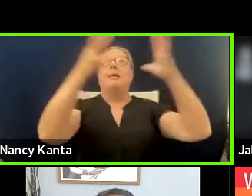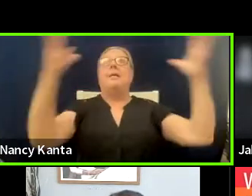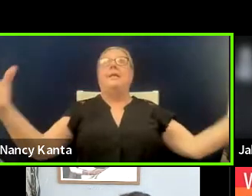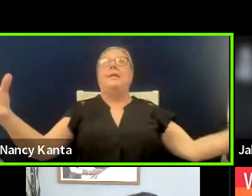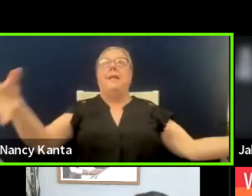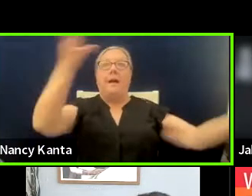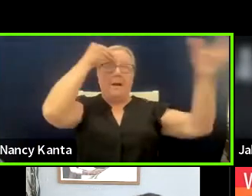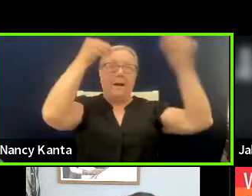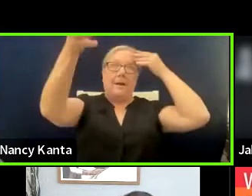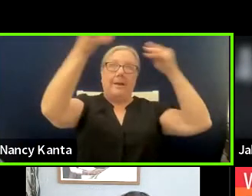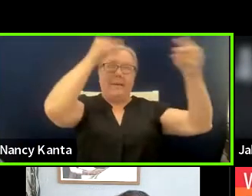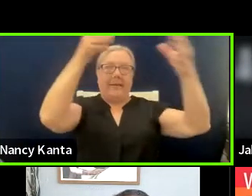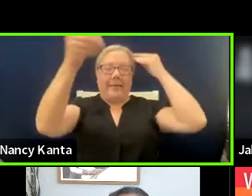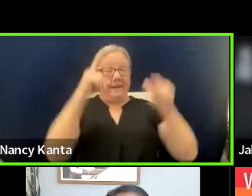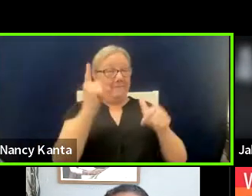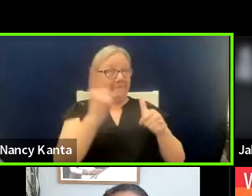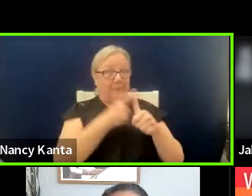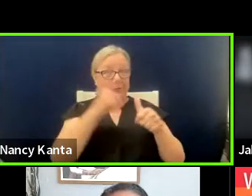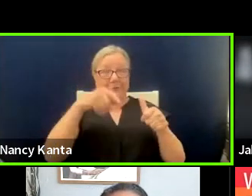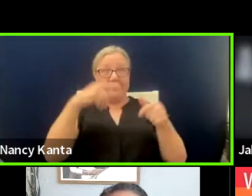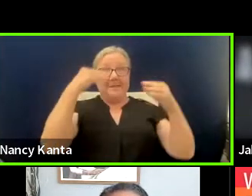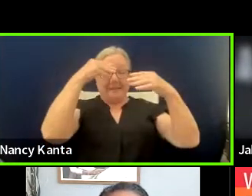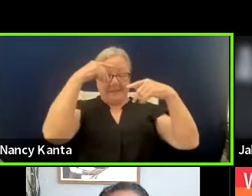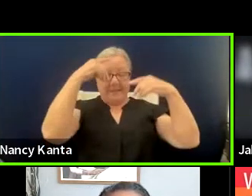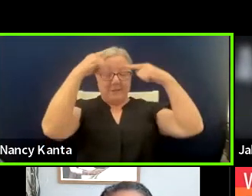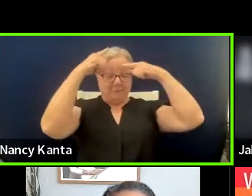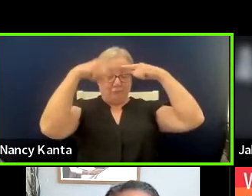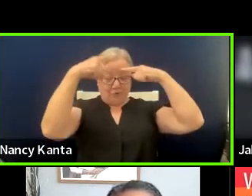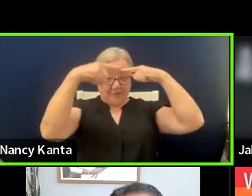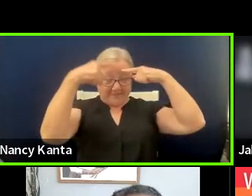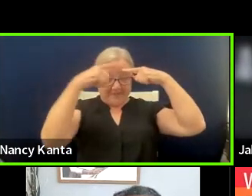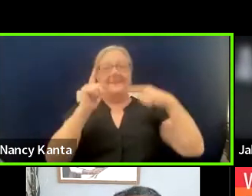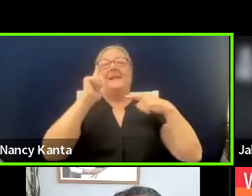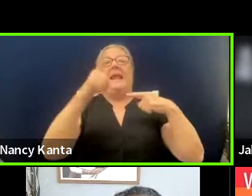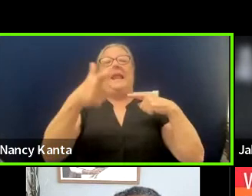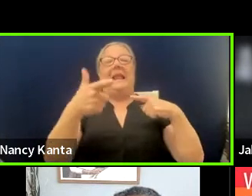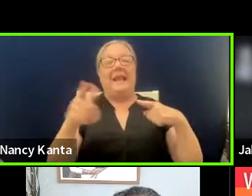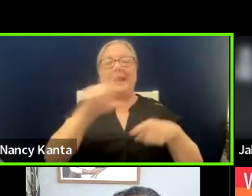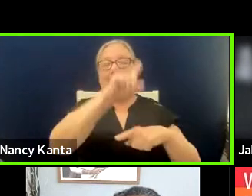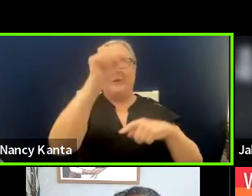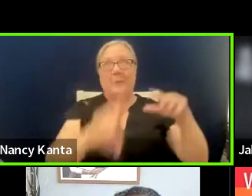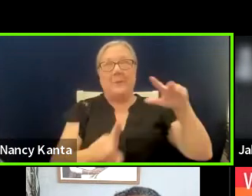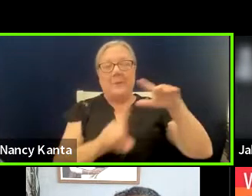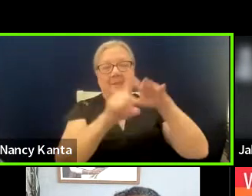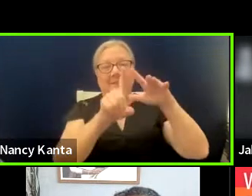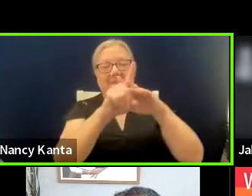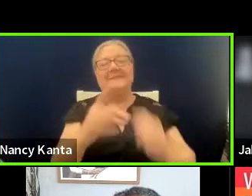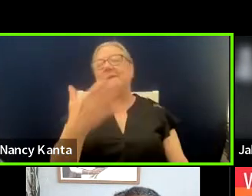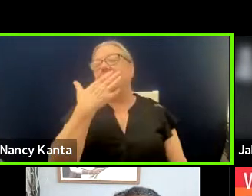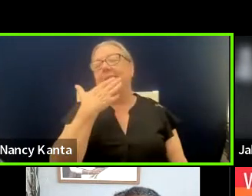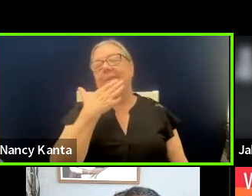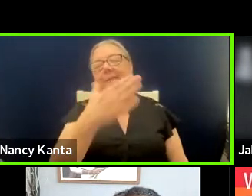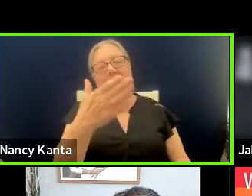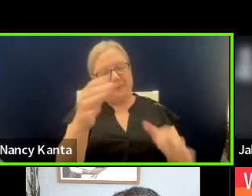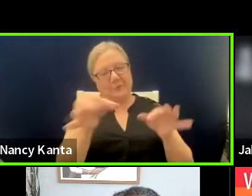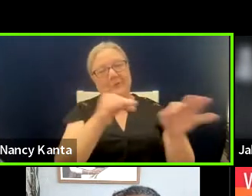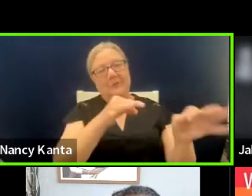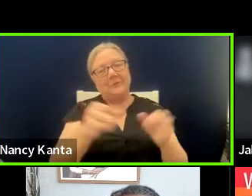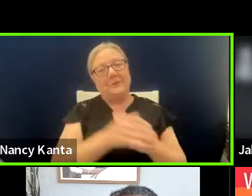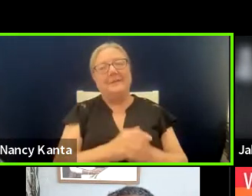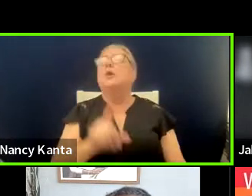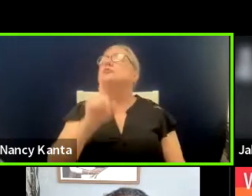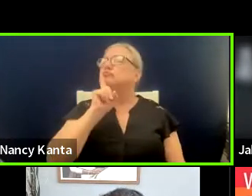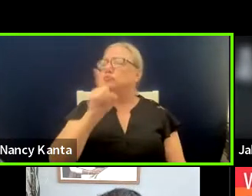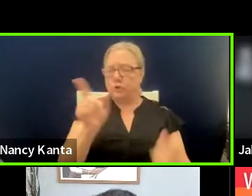it first, if that's okay, and then I'll probably ask at a later time. But thank you for that. Thank you. Yeah, absolutely. Again, it's on their